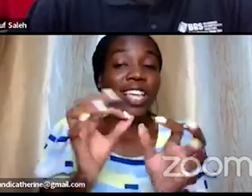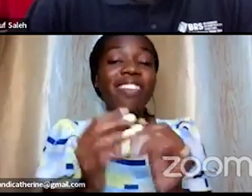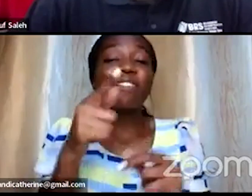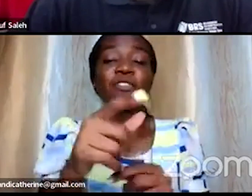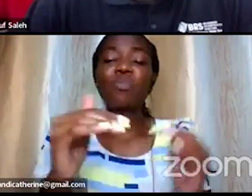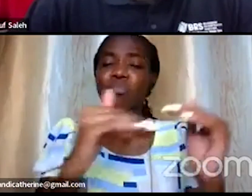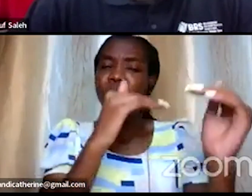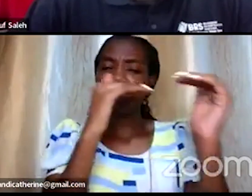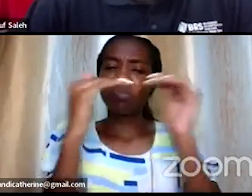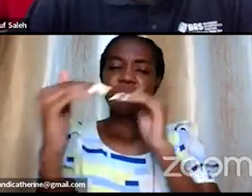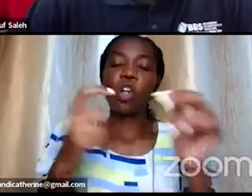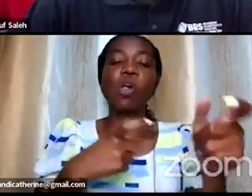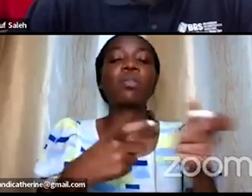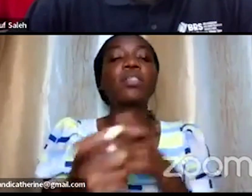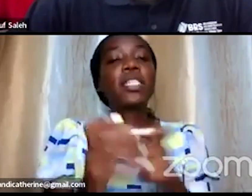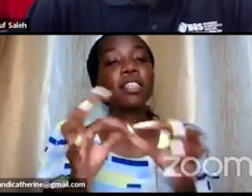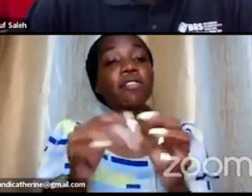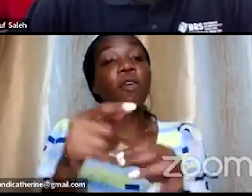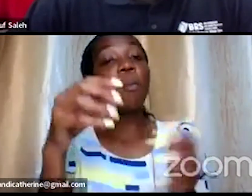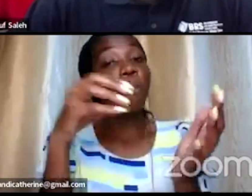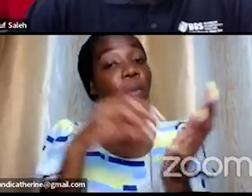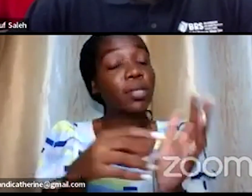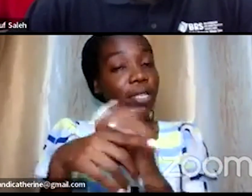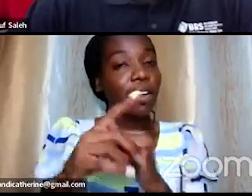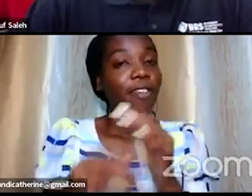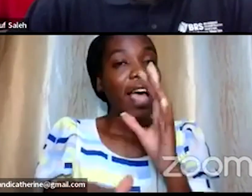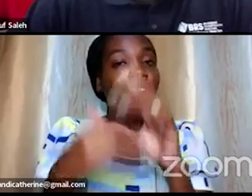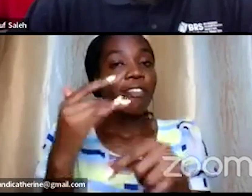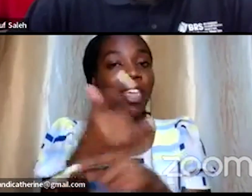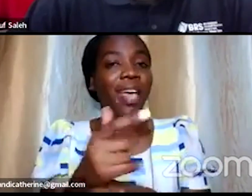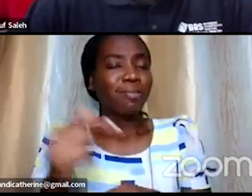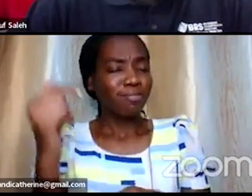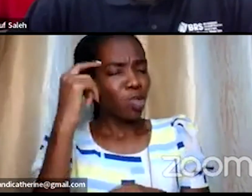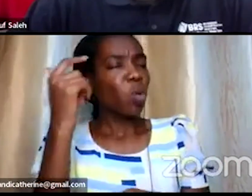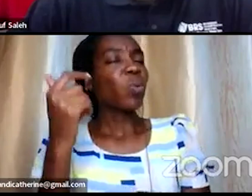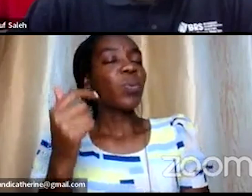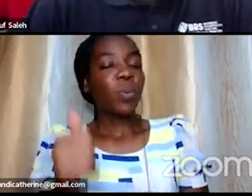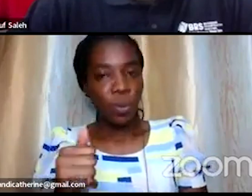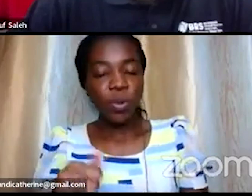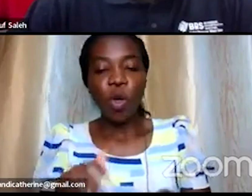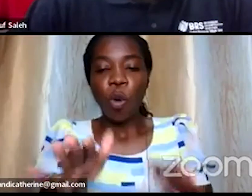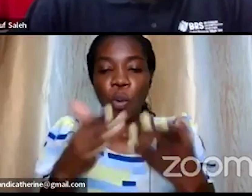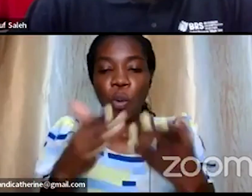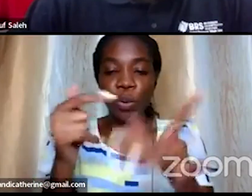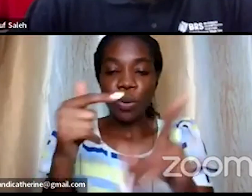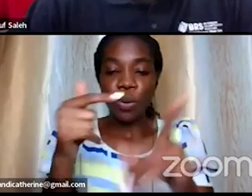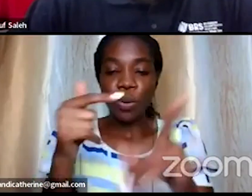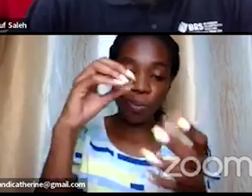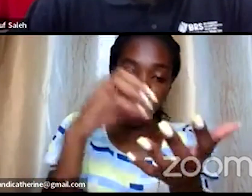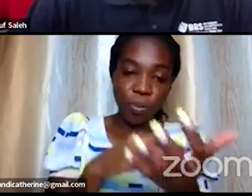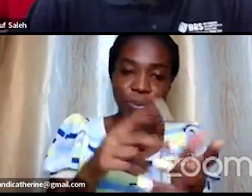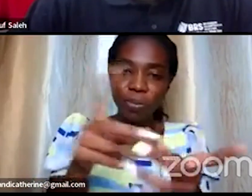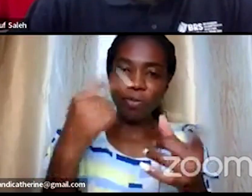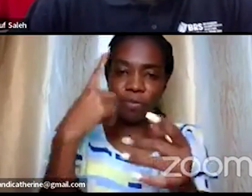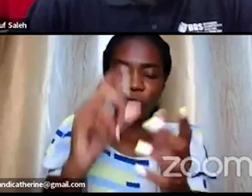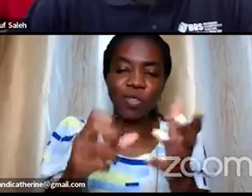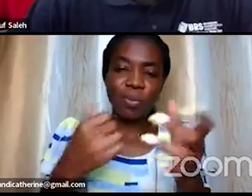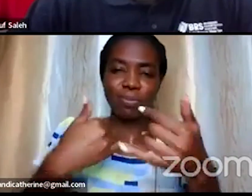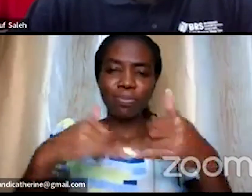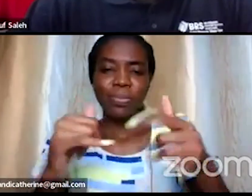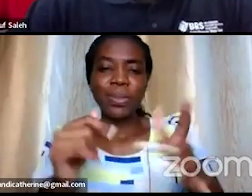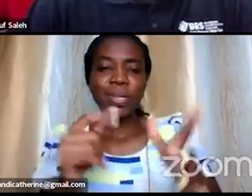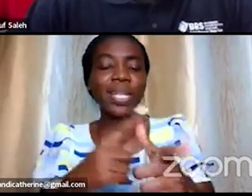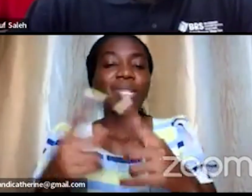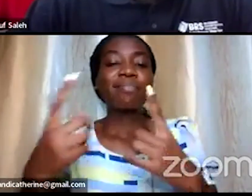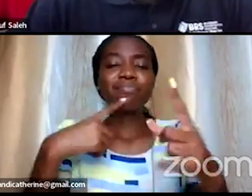driven. If you put yourself out there to be noticed, if you're playing at the peripherals of the game, so to speak, then you will not